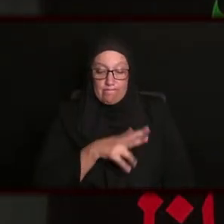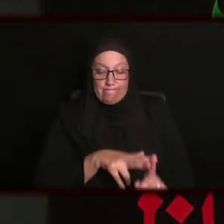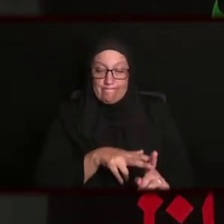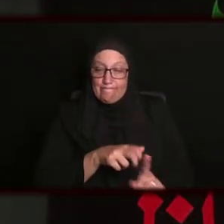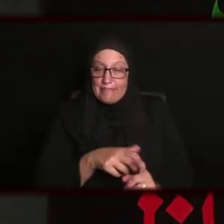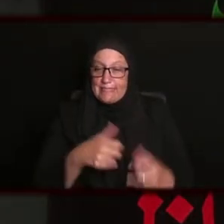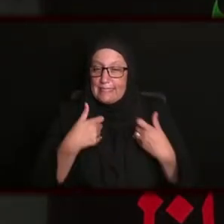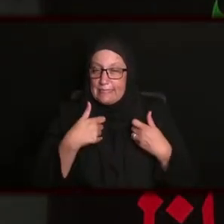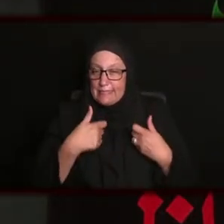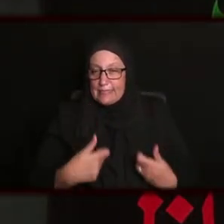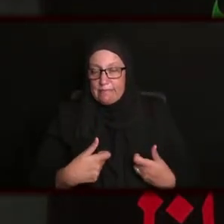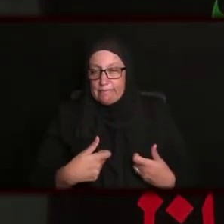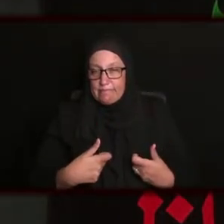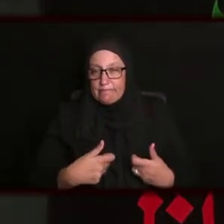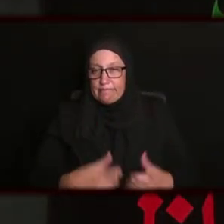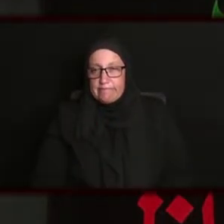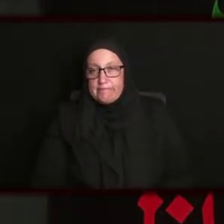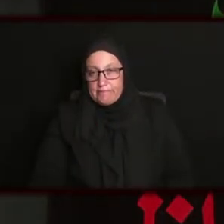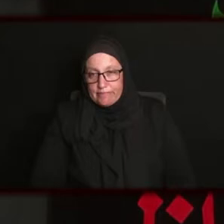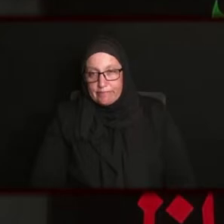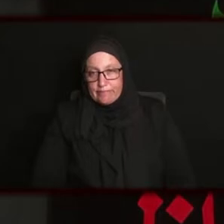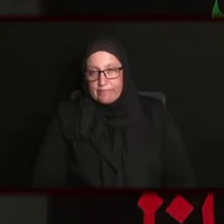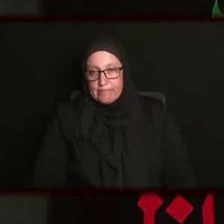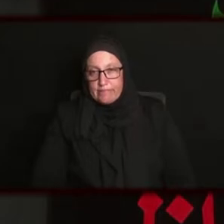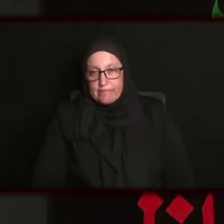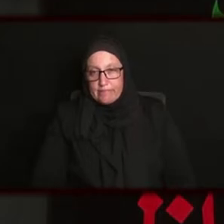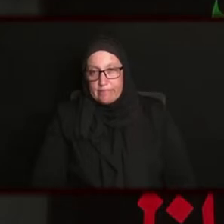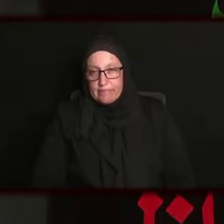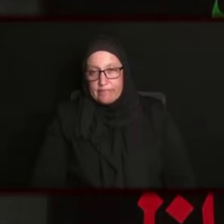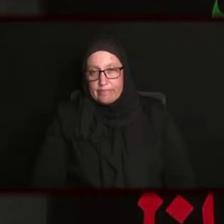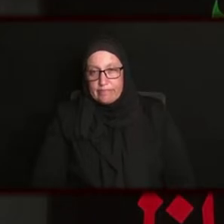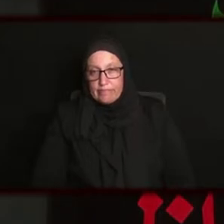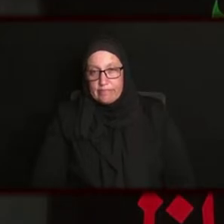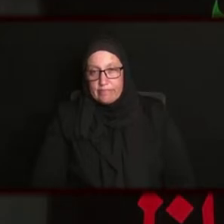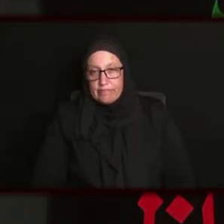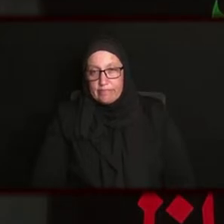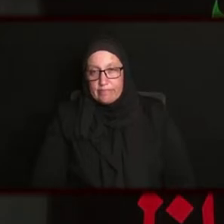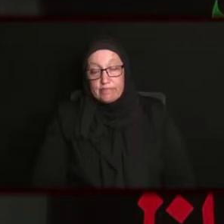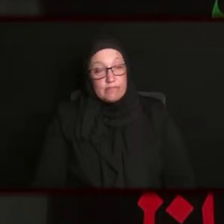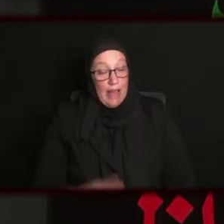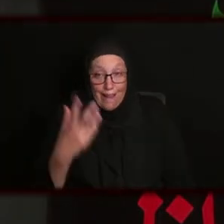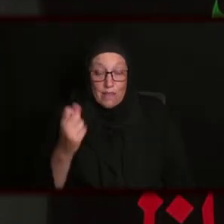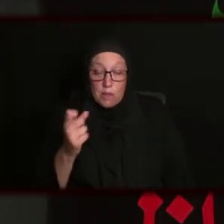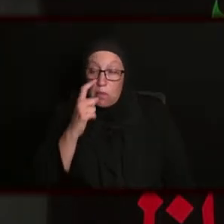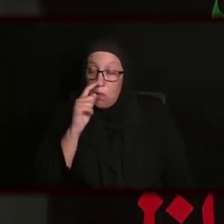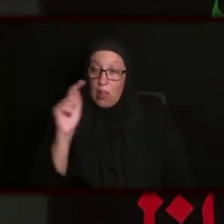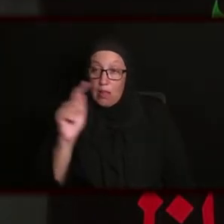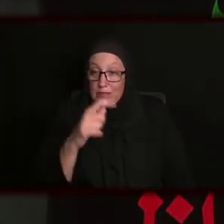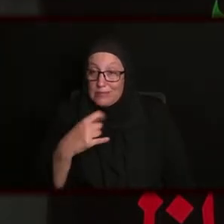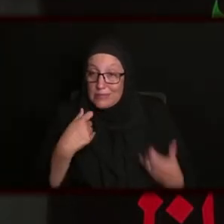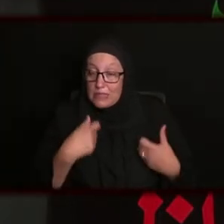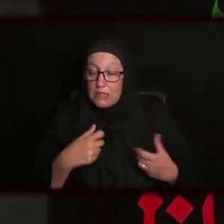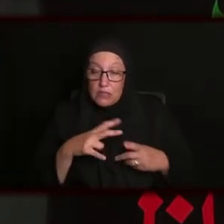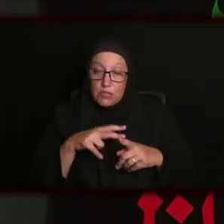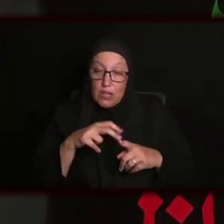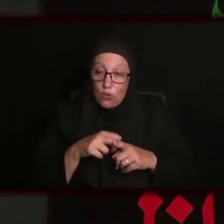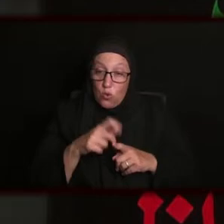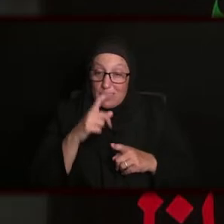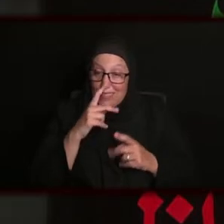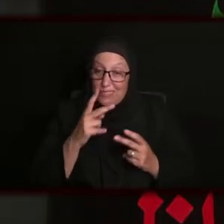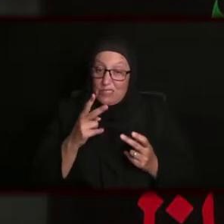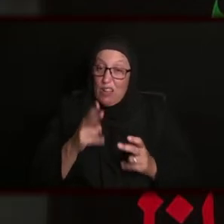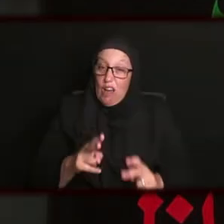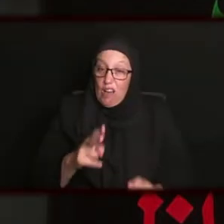know people here and myself that there are people like this, of course. And they could be life-threatening